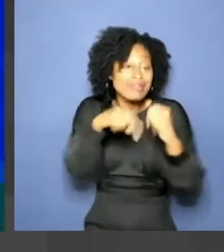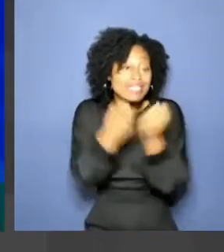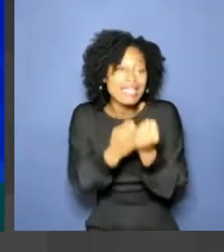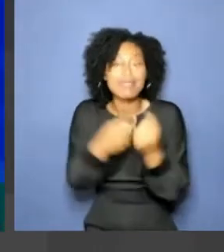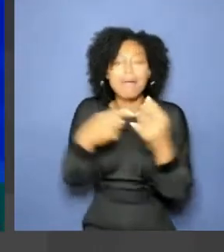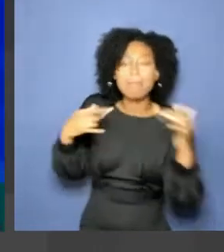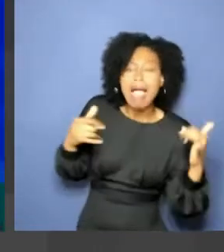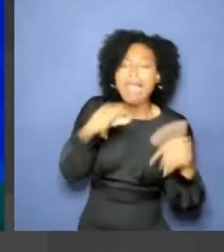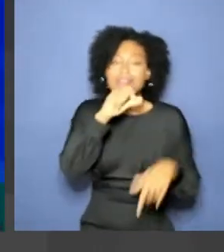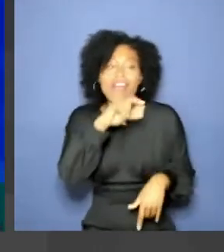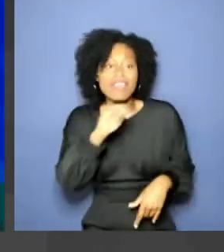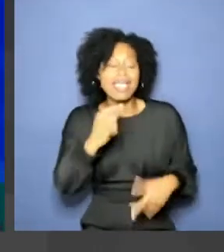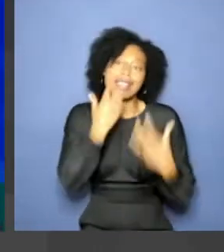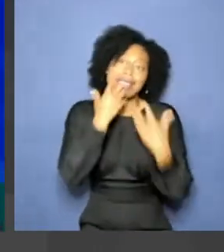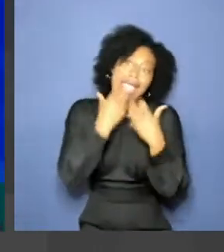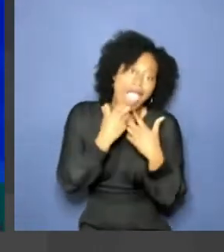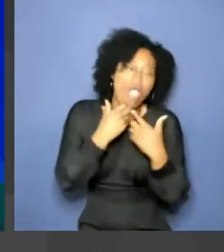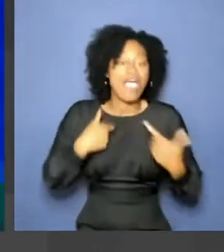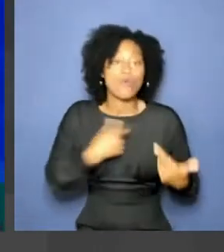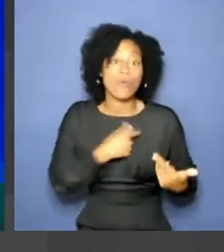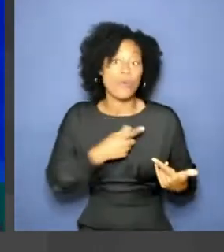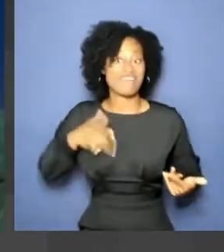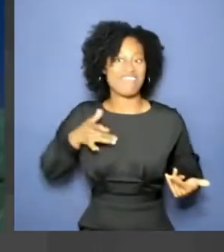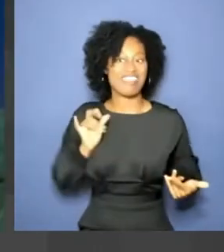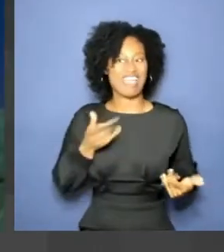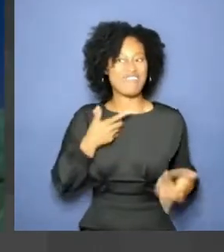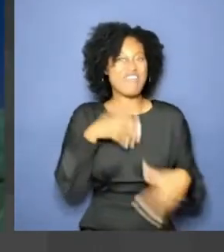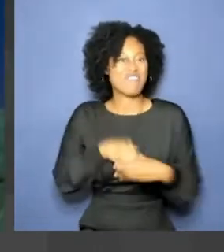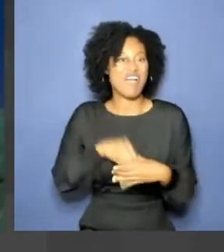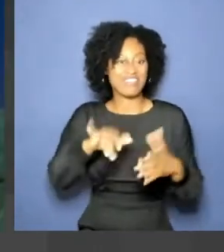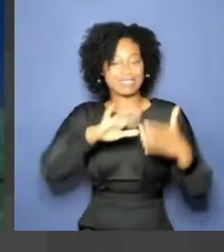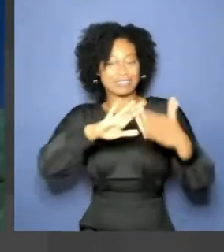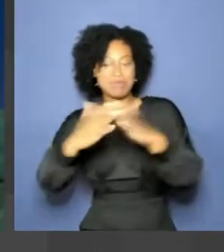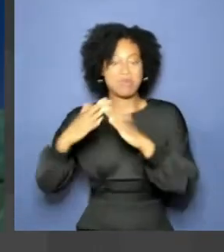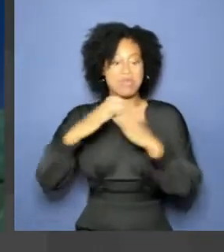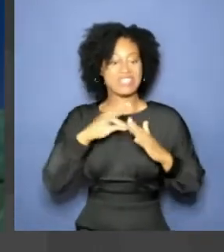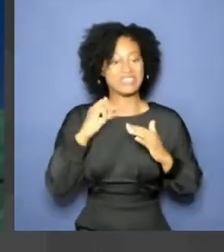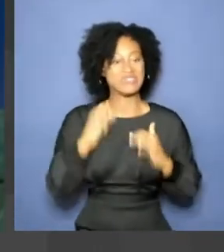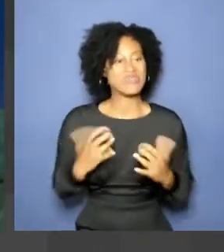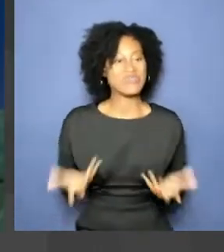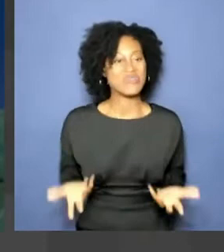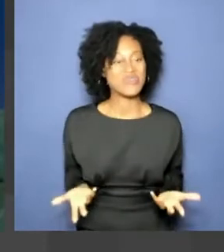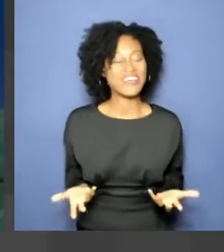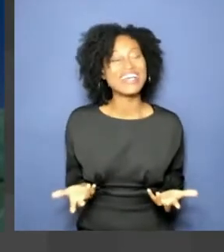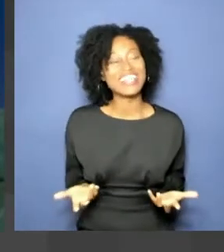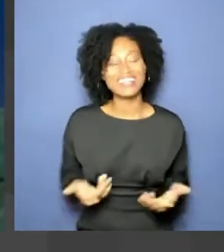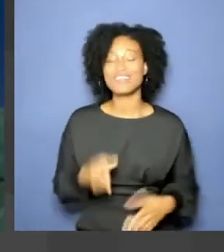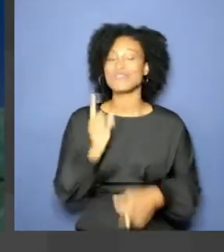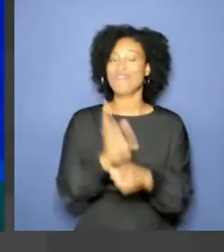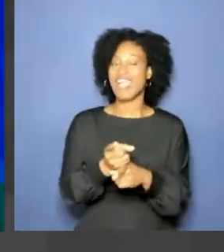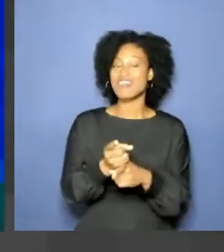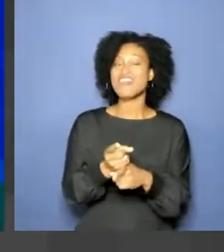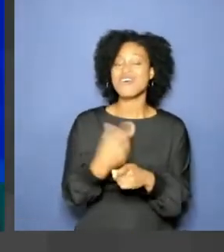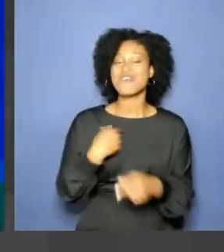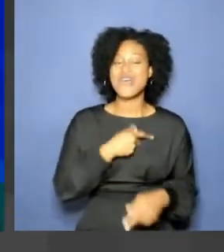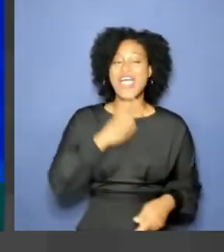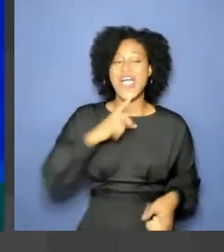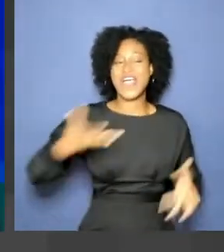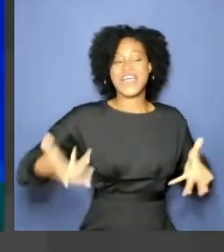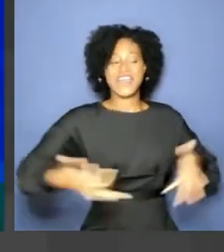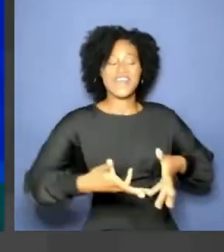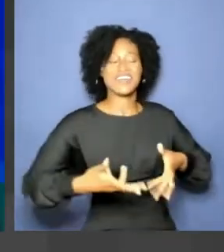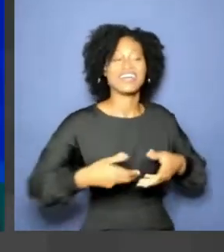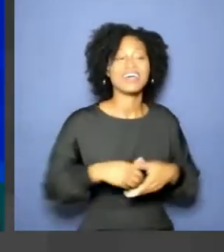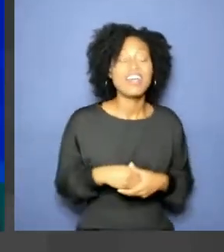like we all feel like, I mean, we are part of the community too. Yes, we definitely are. And now, Agnes, you are